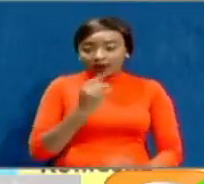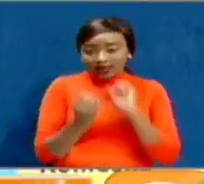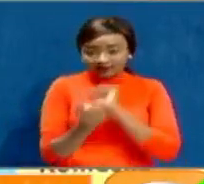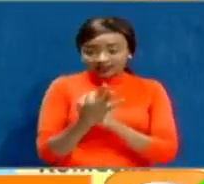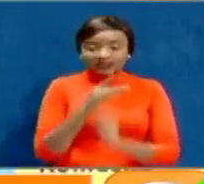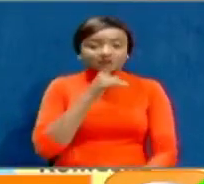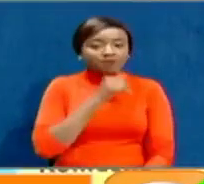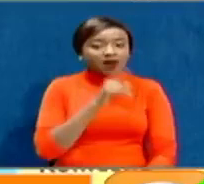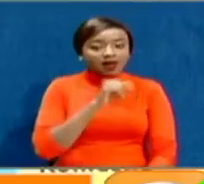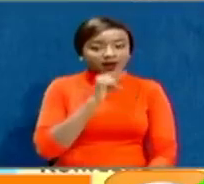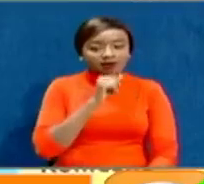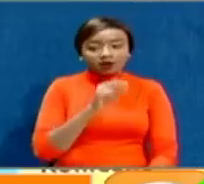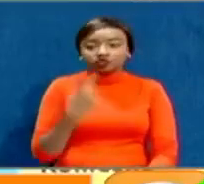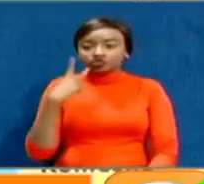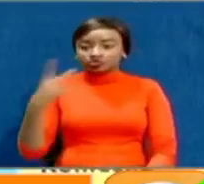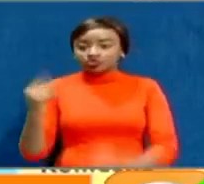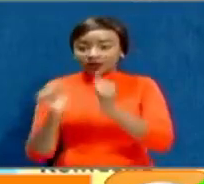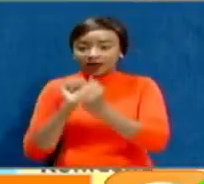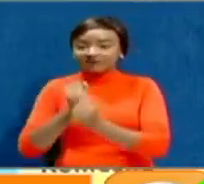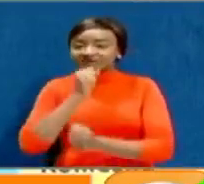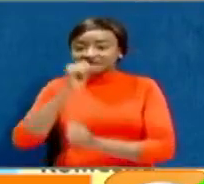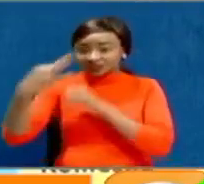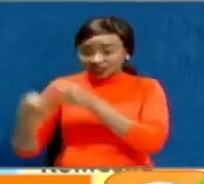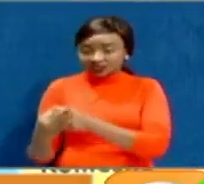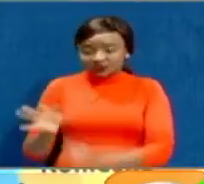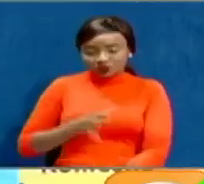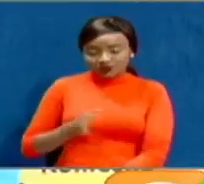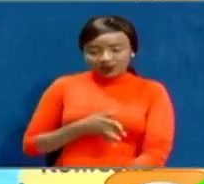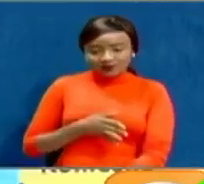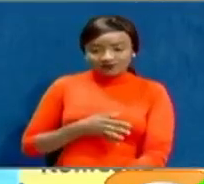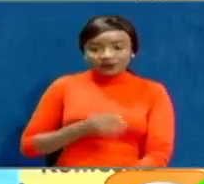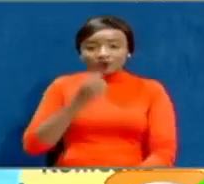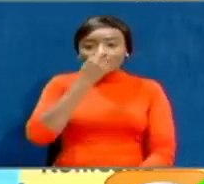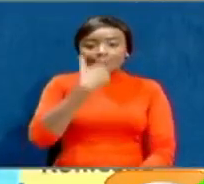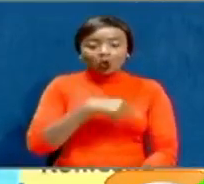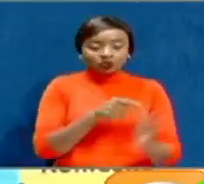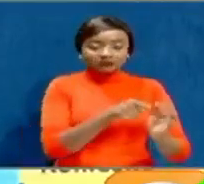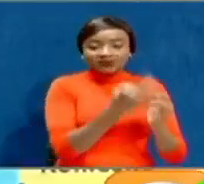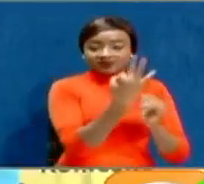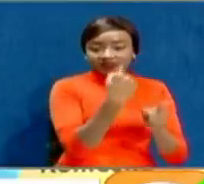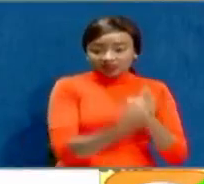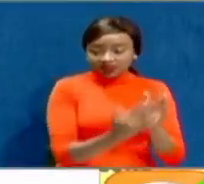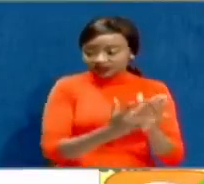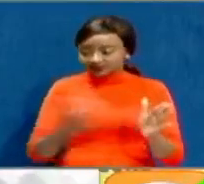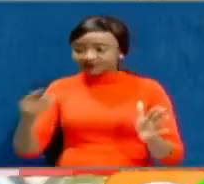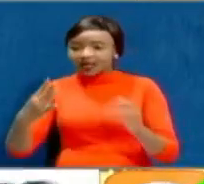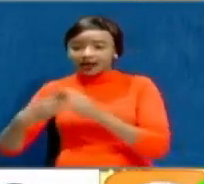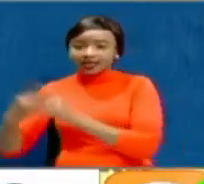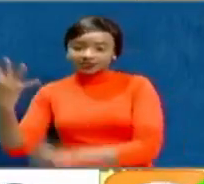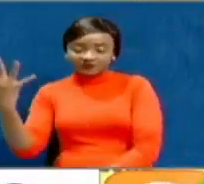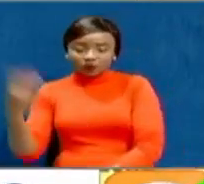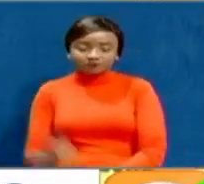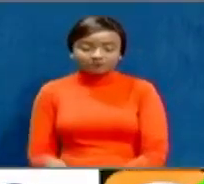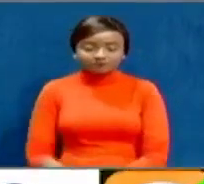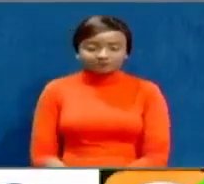413 are male, while 258 are female. The youngest is a 3-year-old baby, while